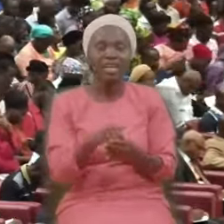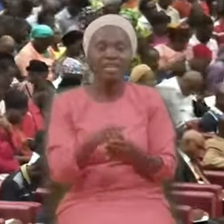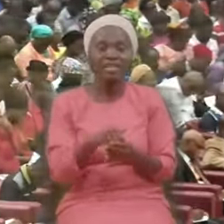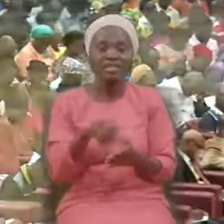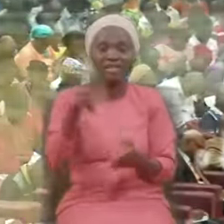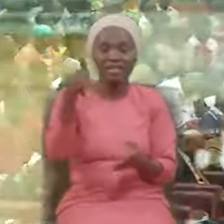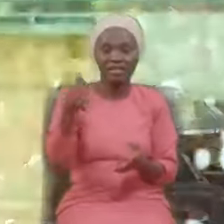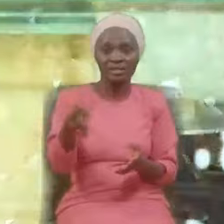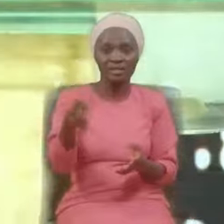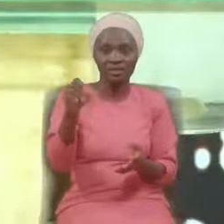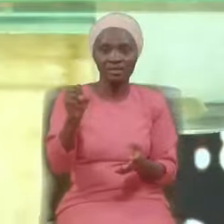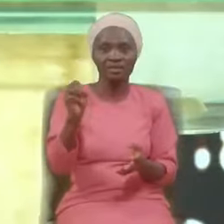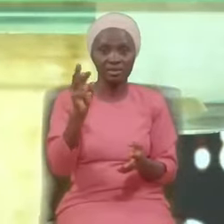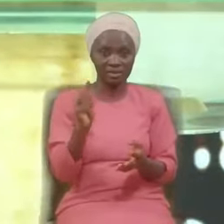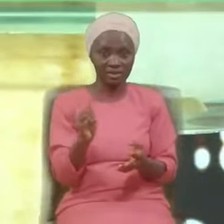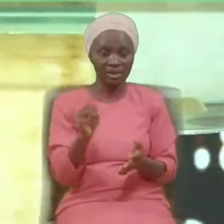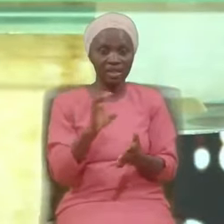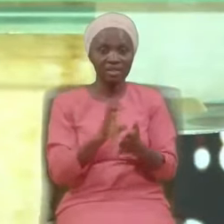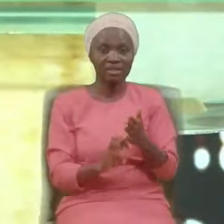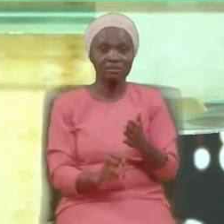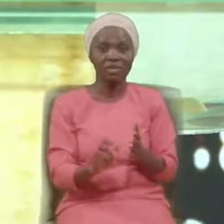Psalm 103, I'm reading from verse 1,